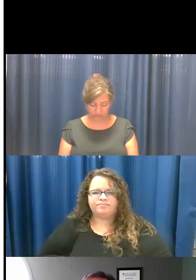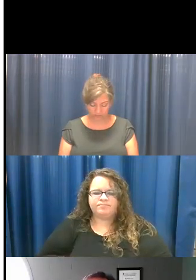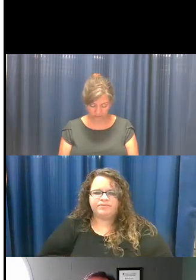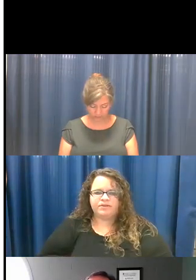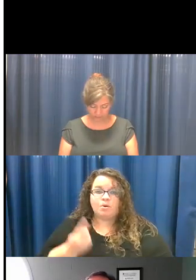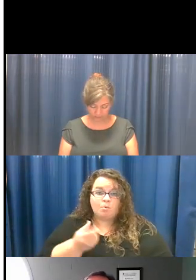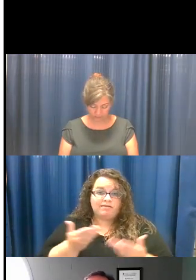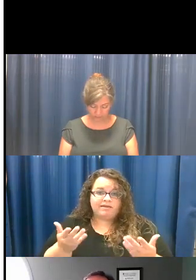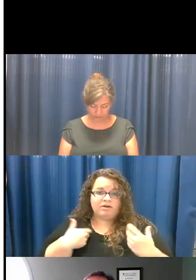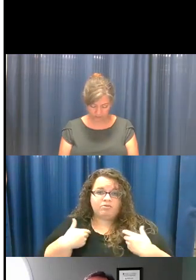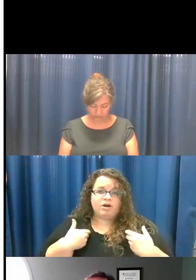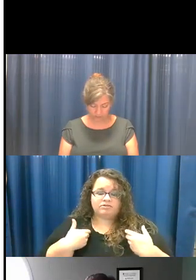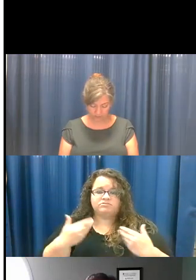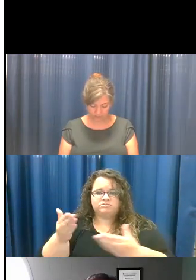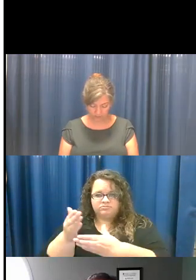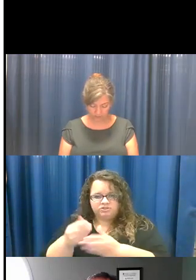is that